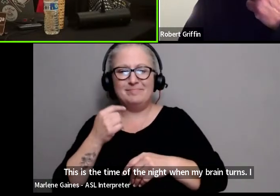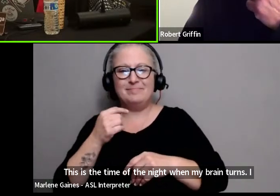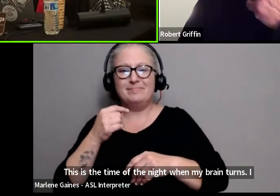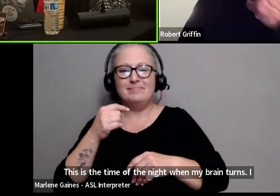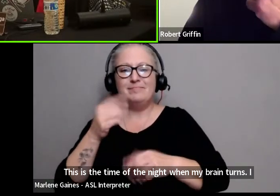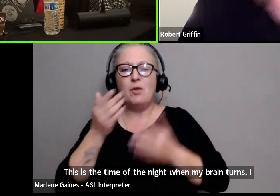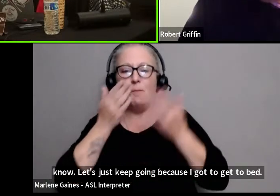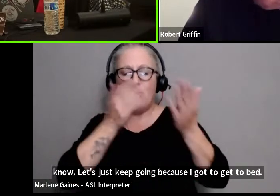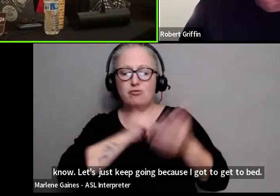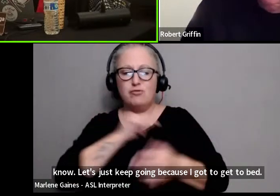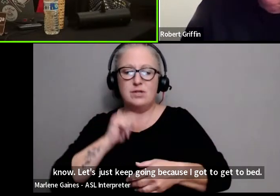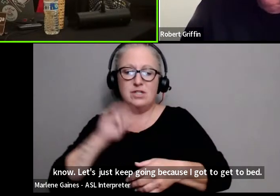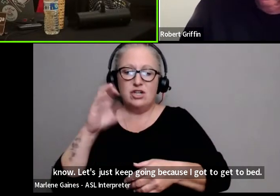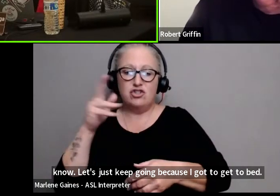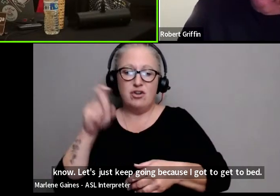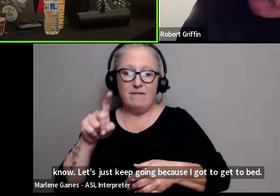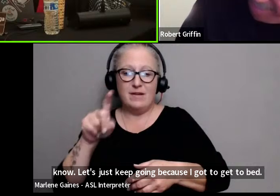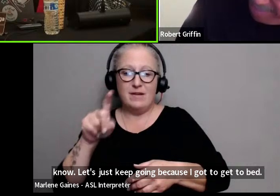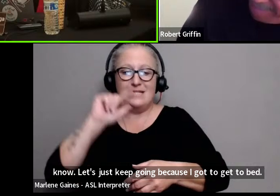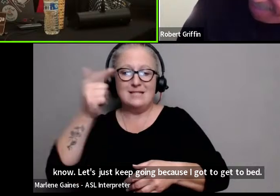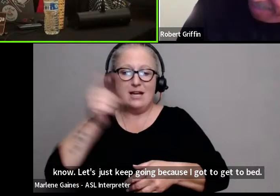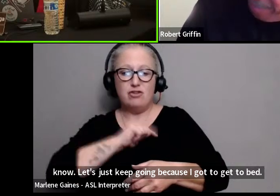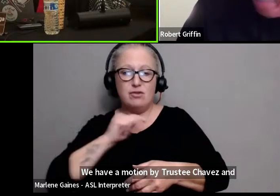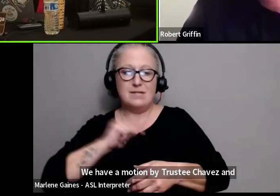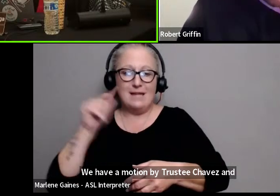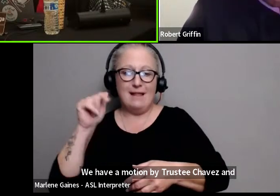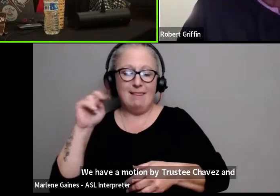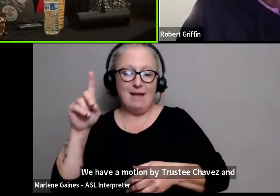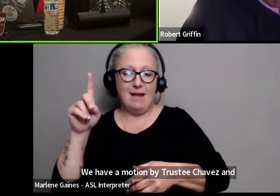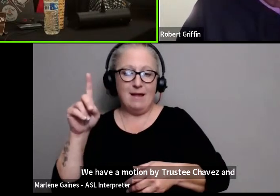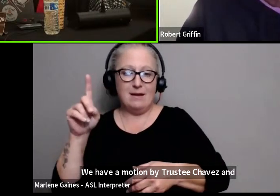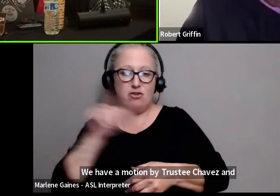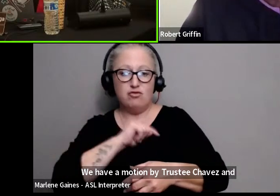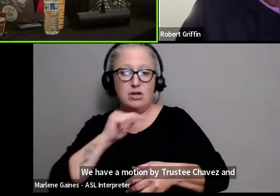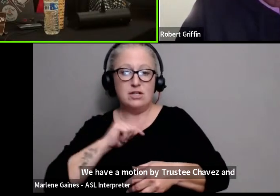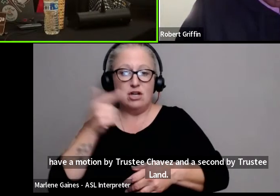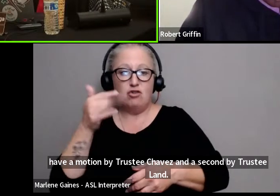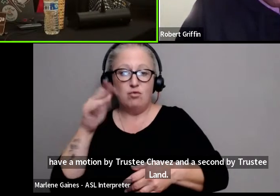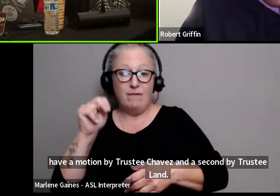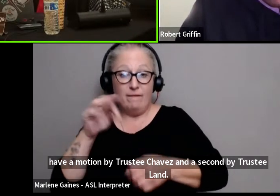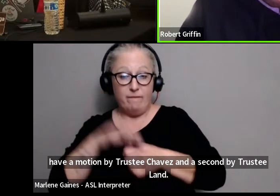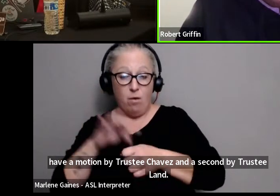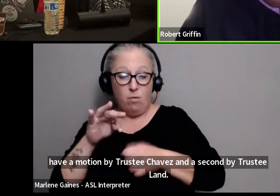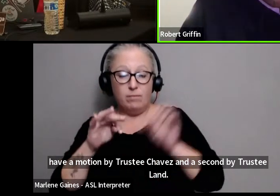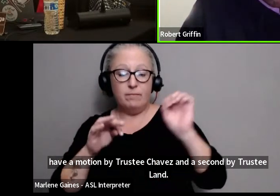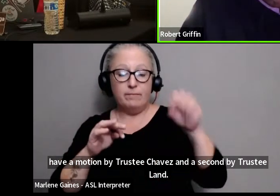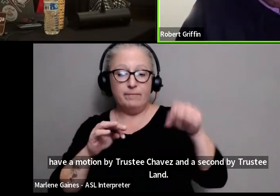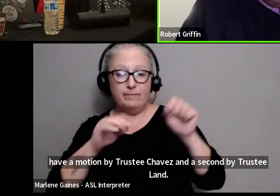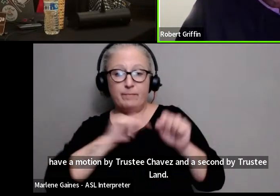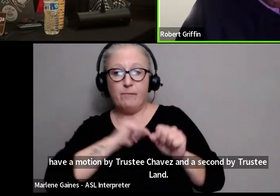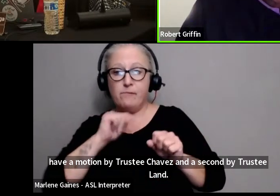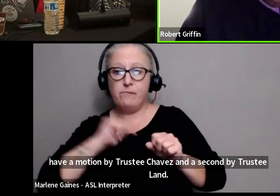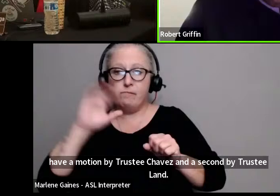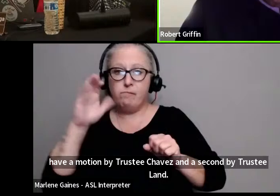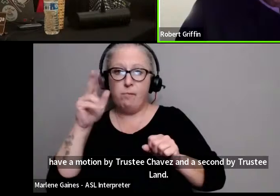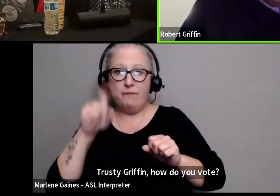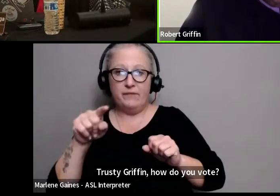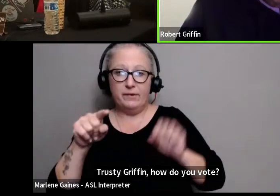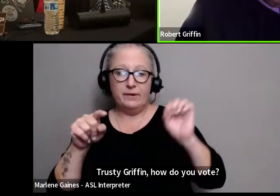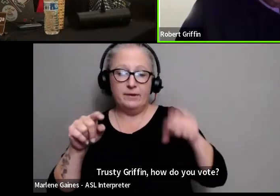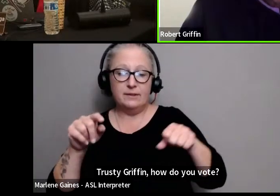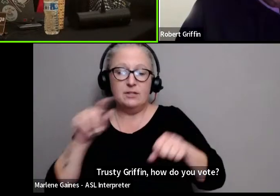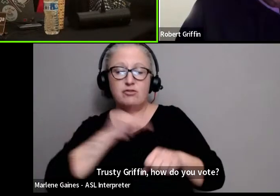We have a motion by trustee Chavez and a second by trustee Land. Trustee Griffin, how do you vote? Aye. Trustee Chavez?